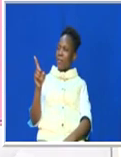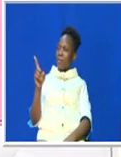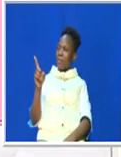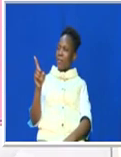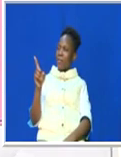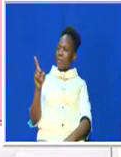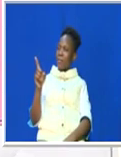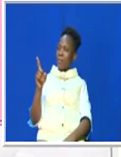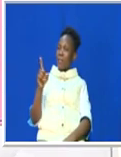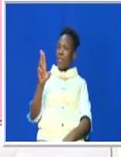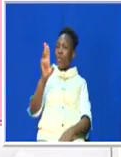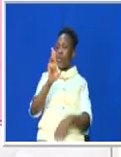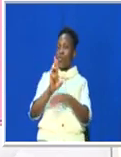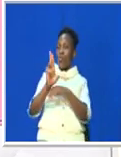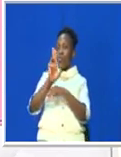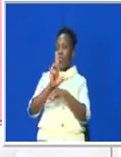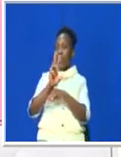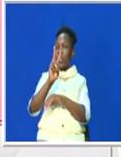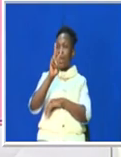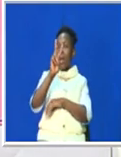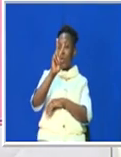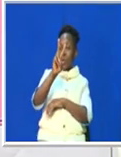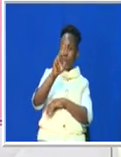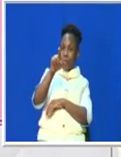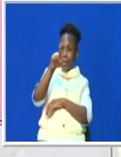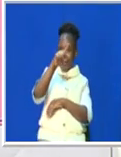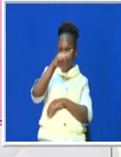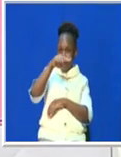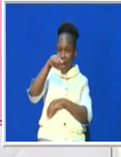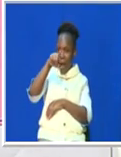the first two are circles.